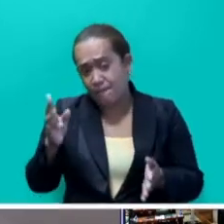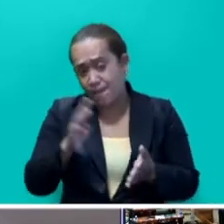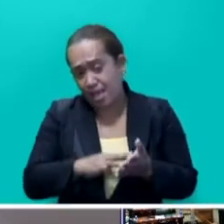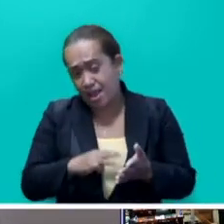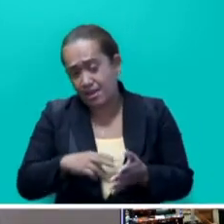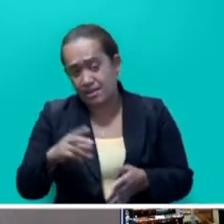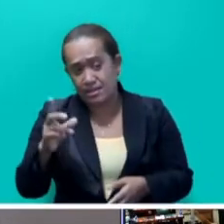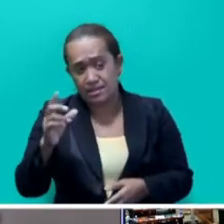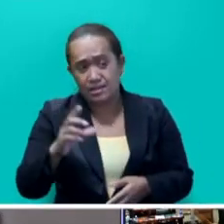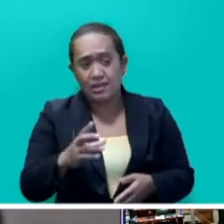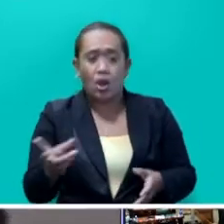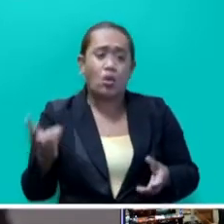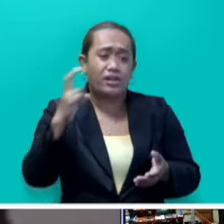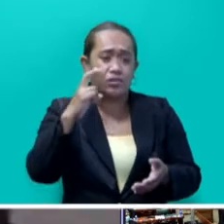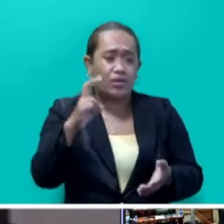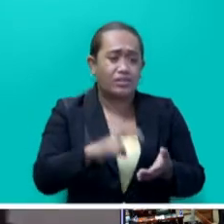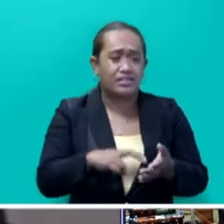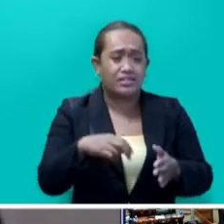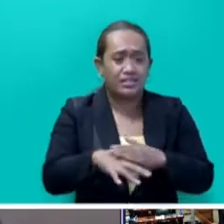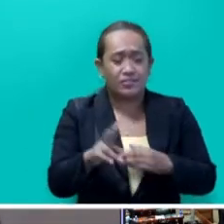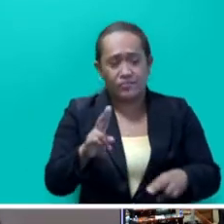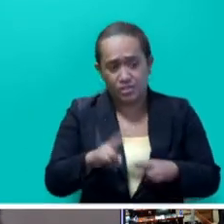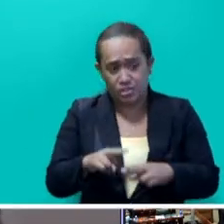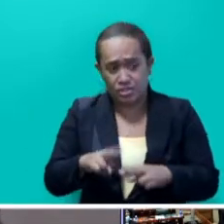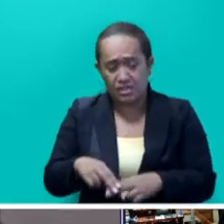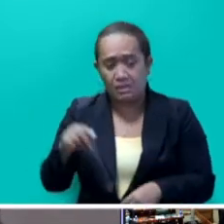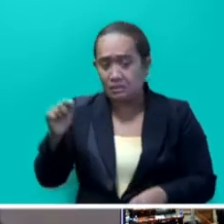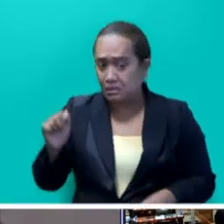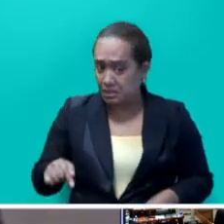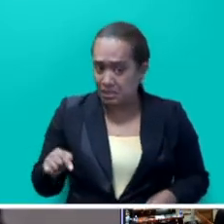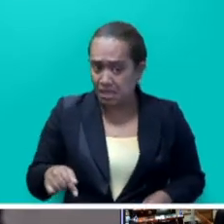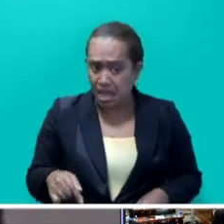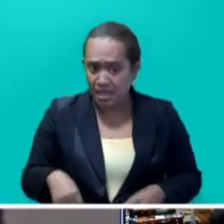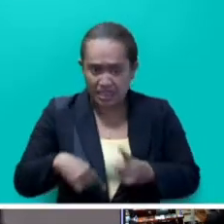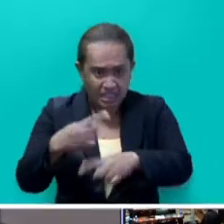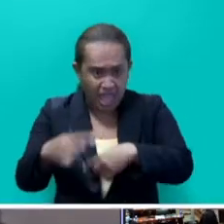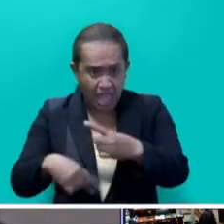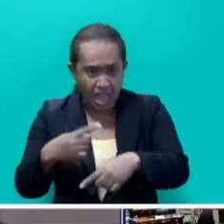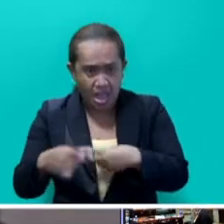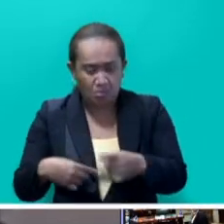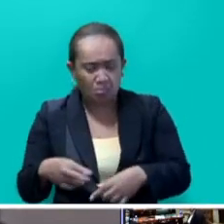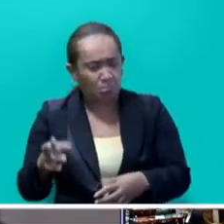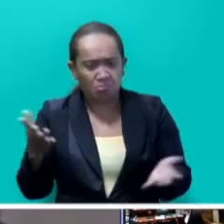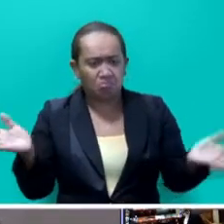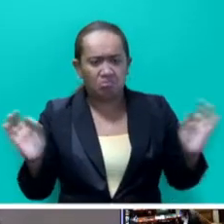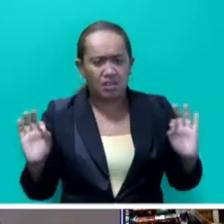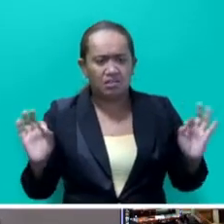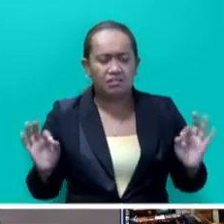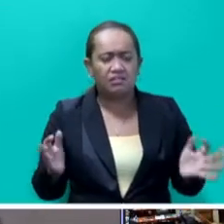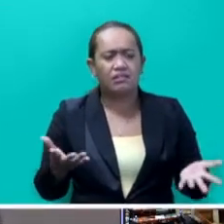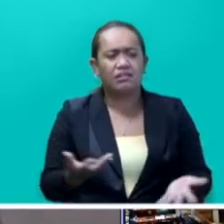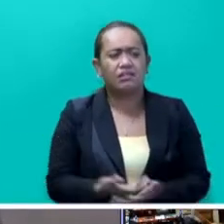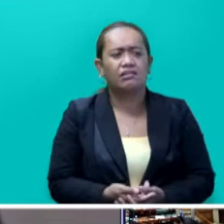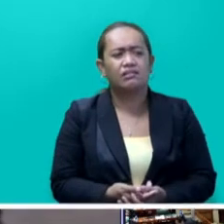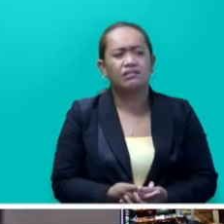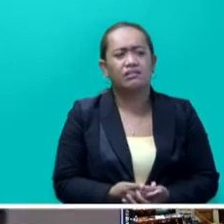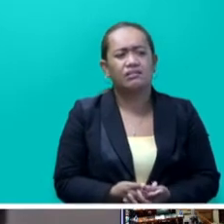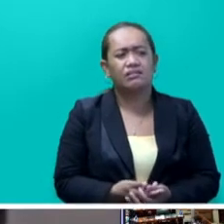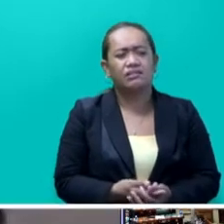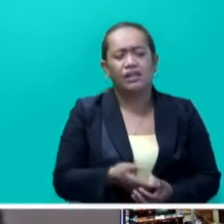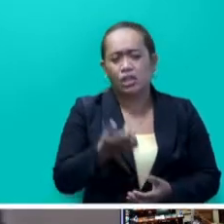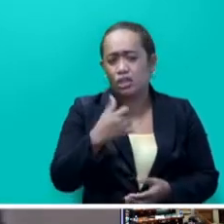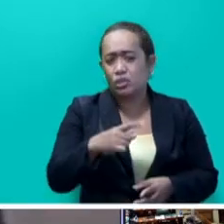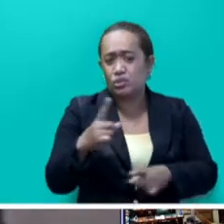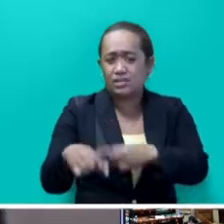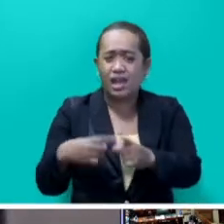registered in Fiji. Given that there's no tire recycling companies in Fiji, it can be assumed that used tires, or end-of-life tires as we call them,